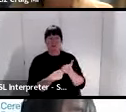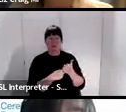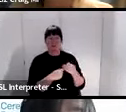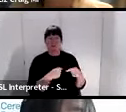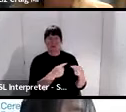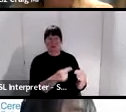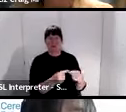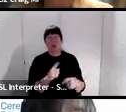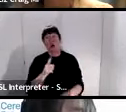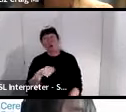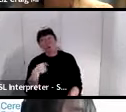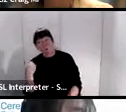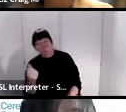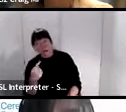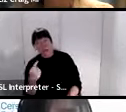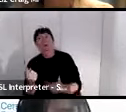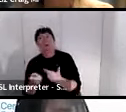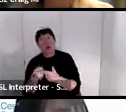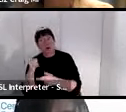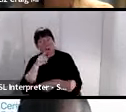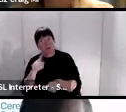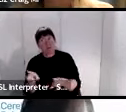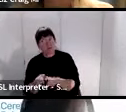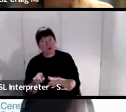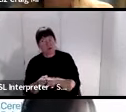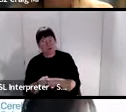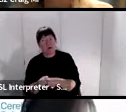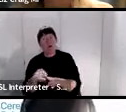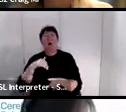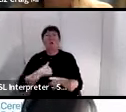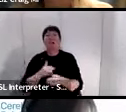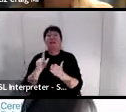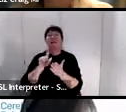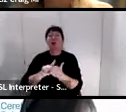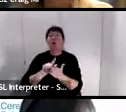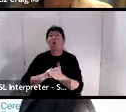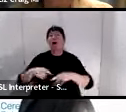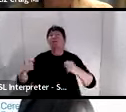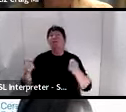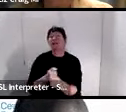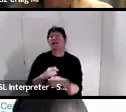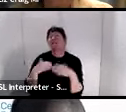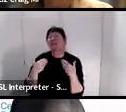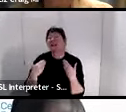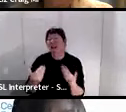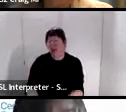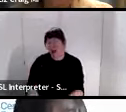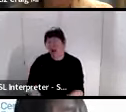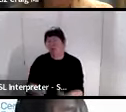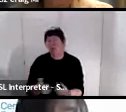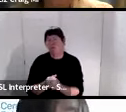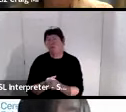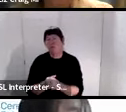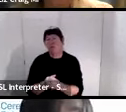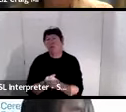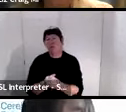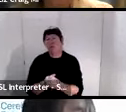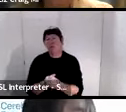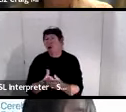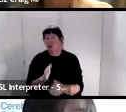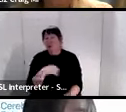What we, and I'm sure others are saying, is we need law changes now in whatever form they should be made. We're not the